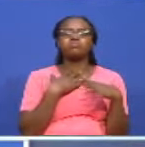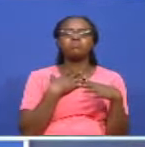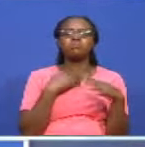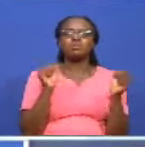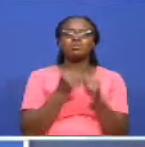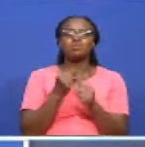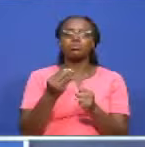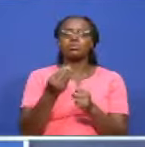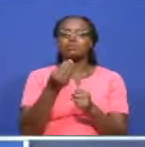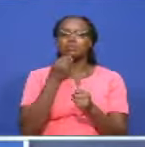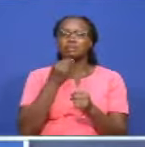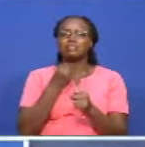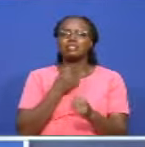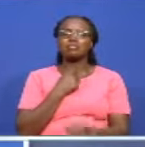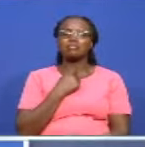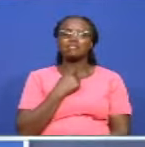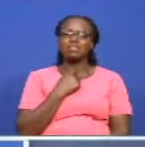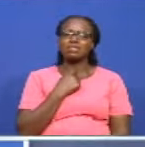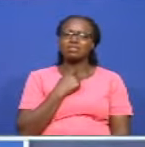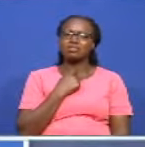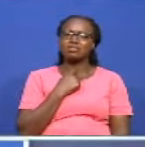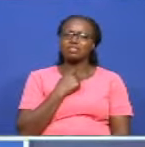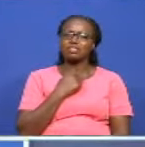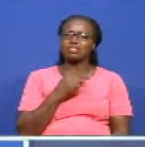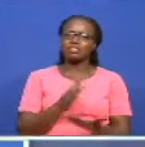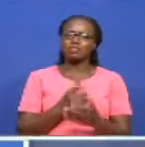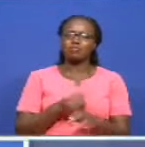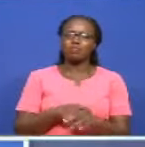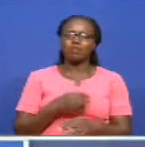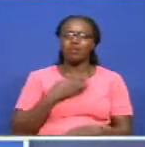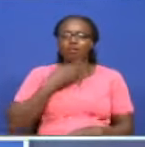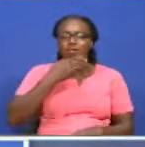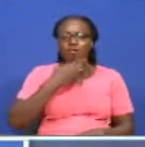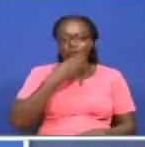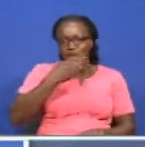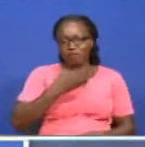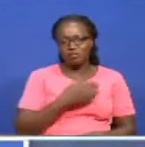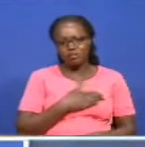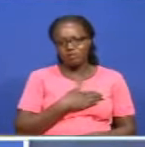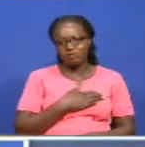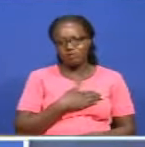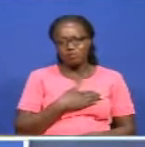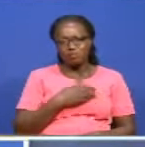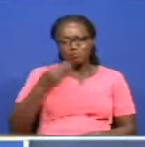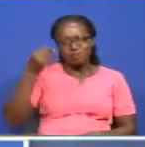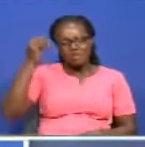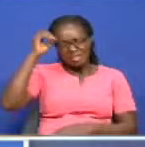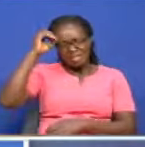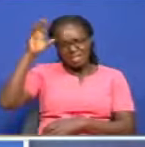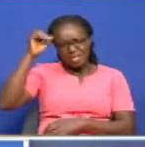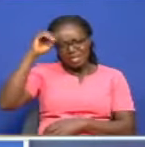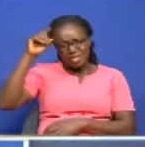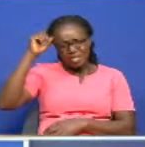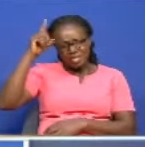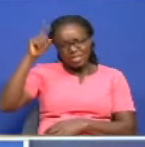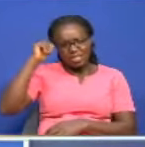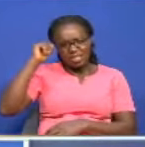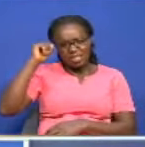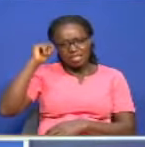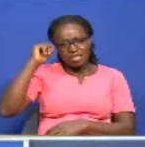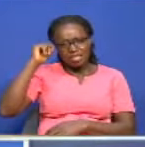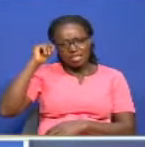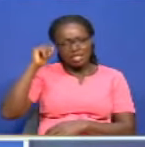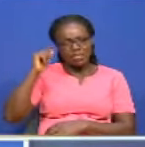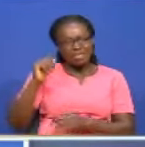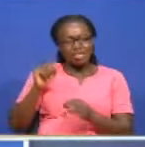And it was scratchy. So sometimes I could cough. Eh? Headache. Then I could feel the